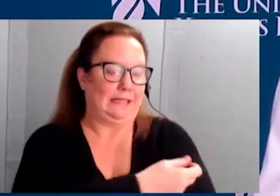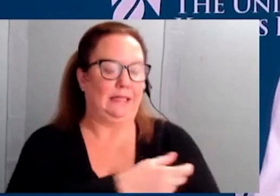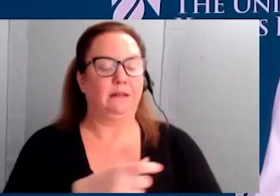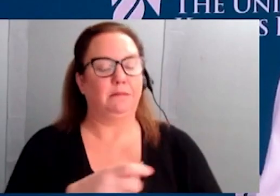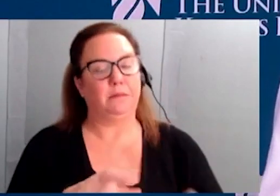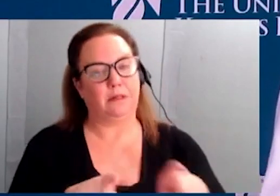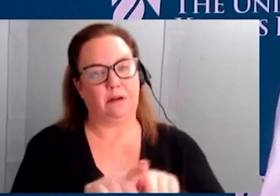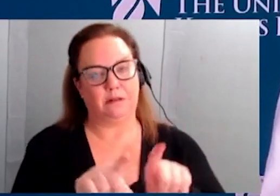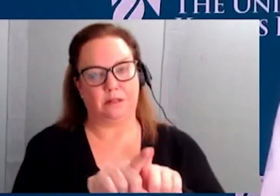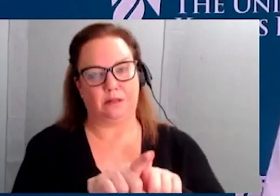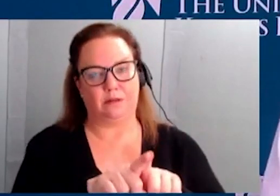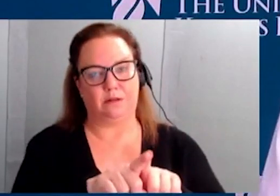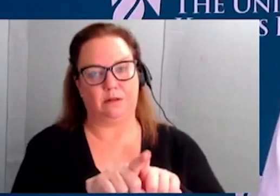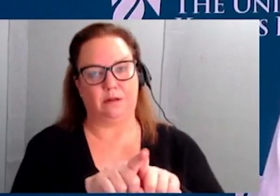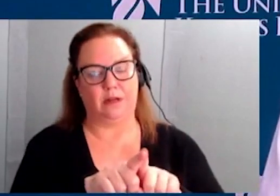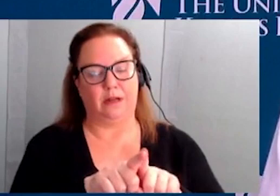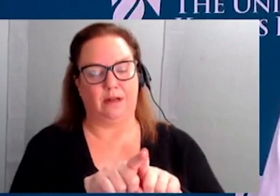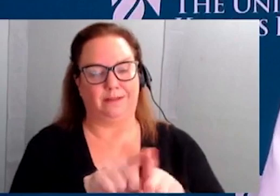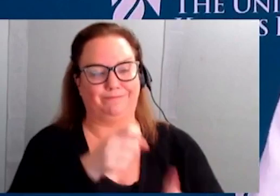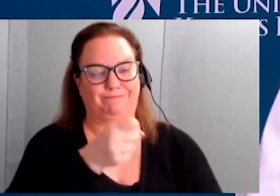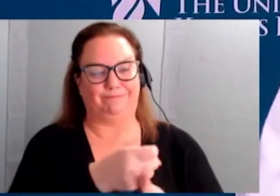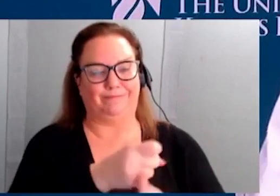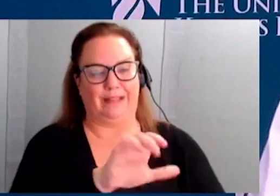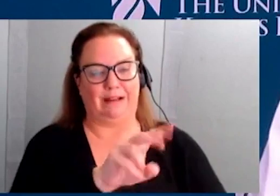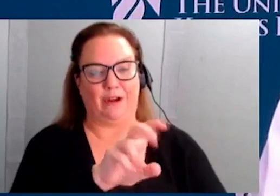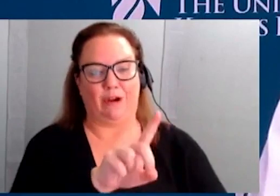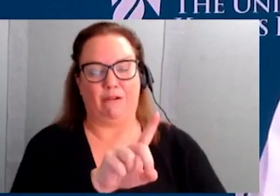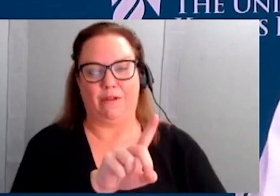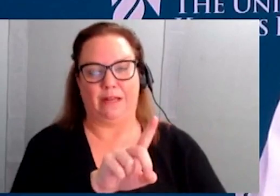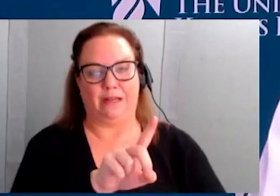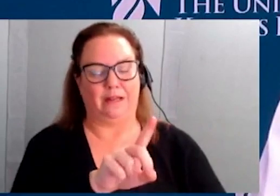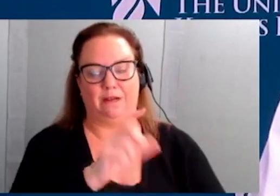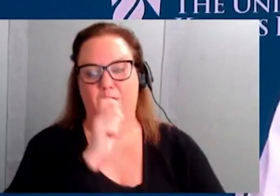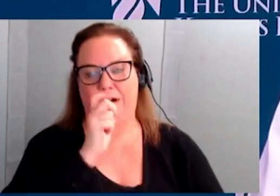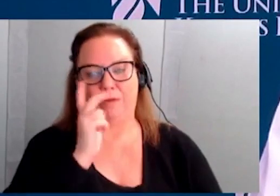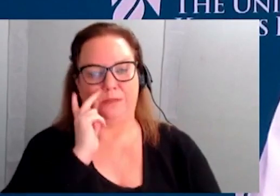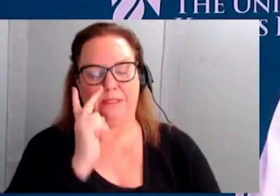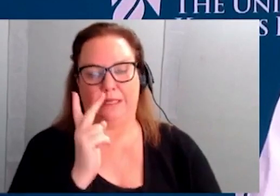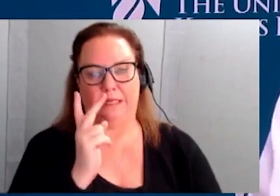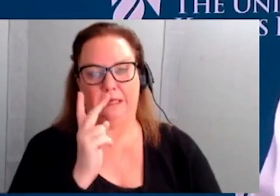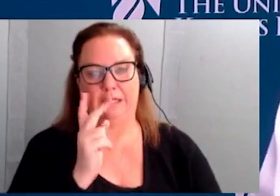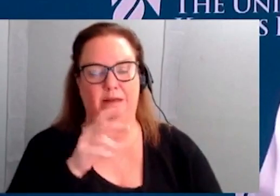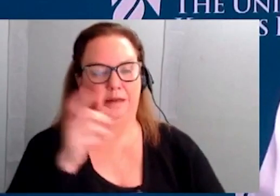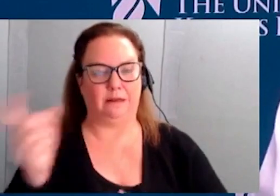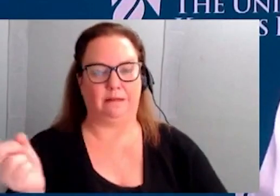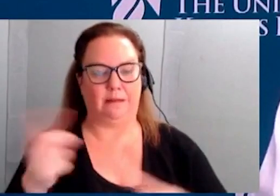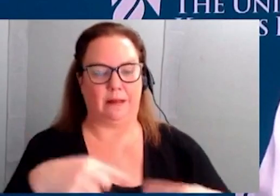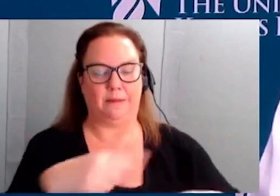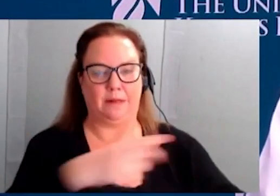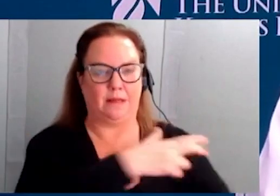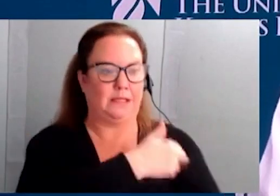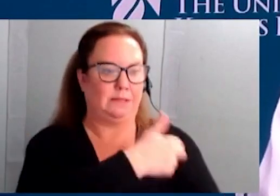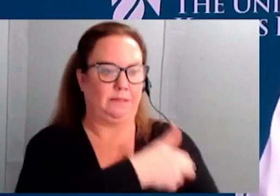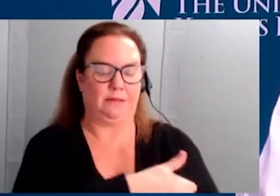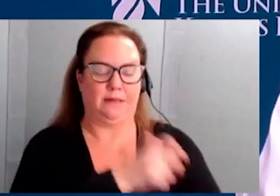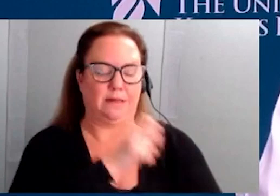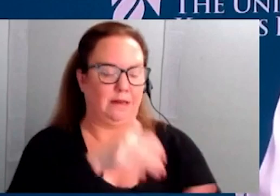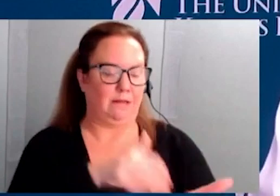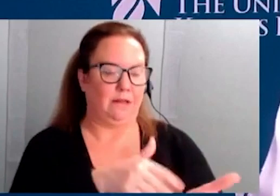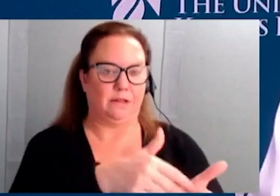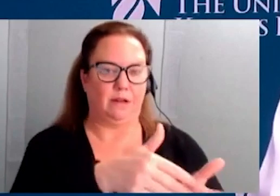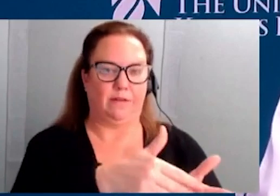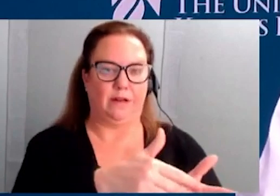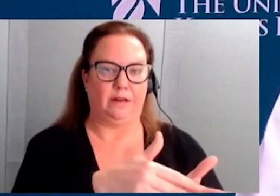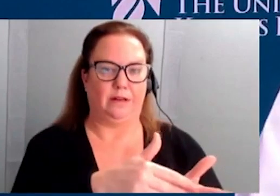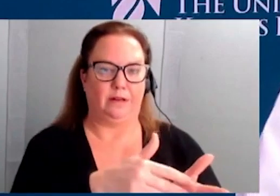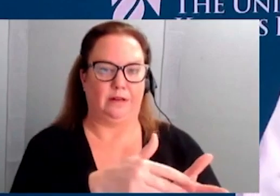have a breakthrough infection with COVID. We're not seeing them get admitted, not nearly as frequently. And in fact, even if they were